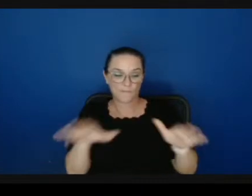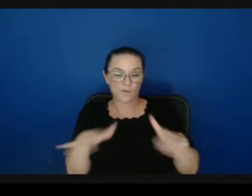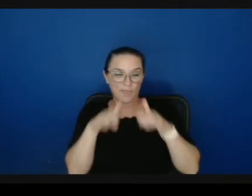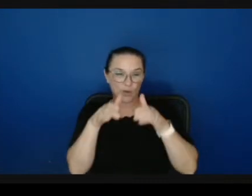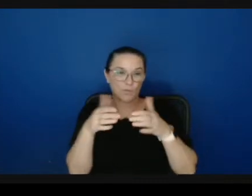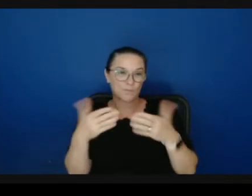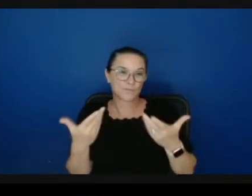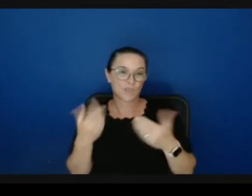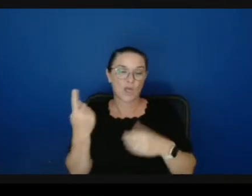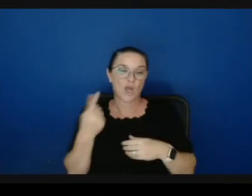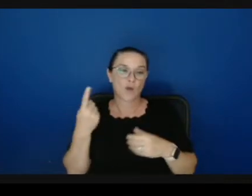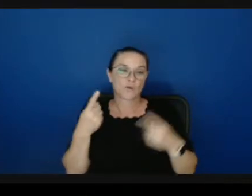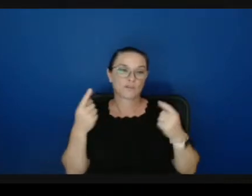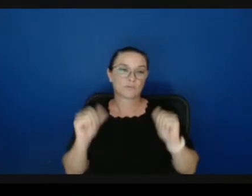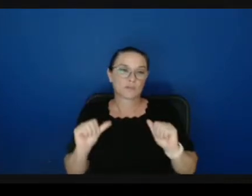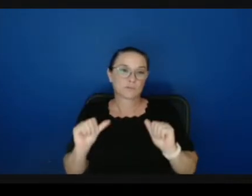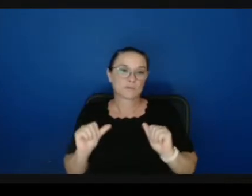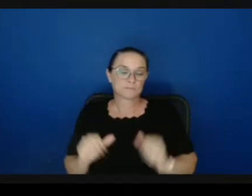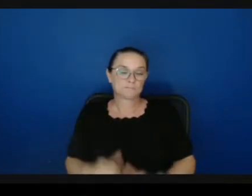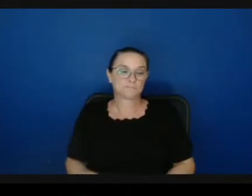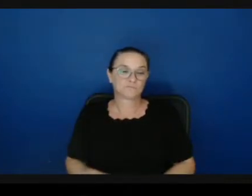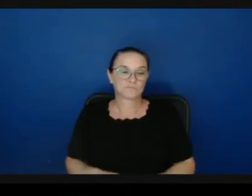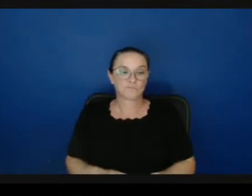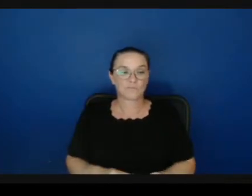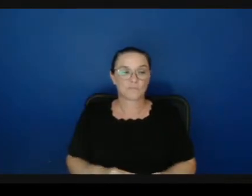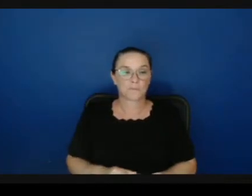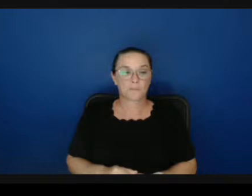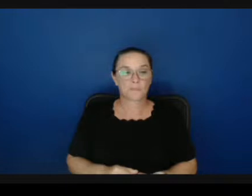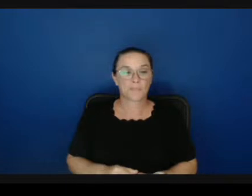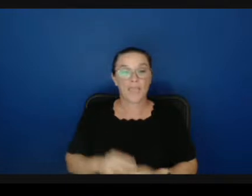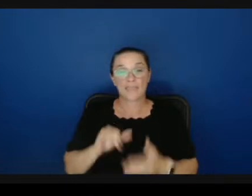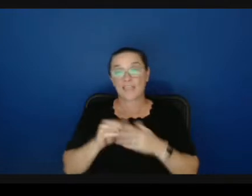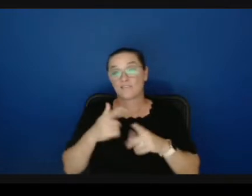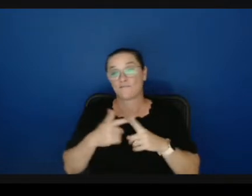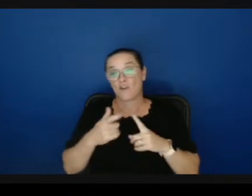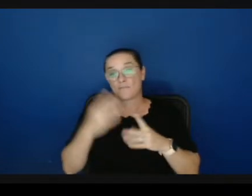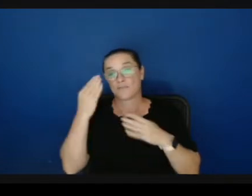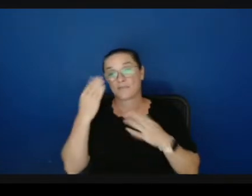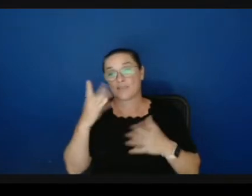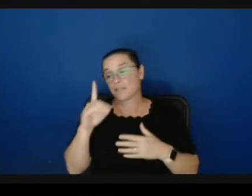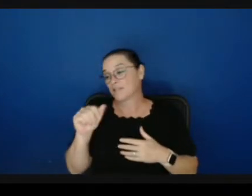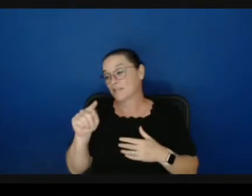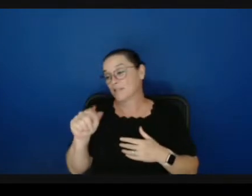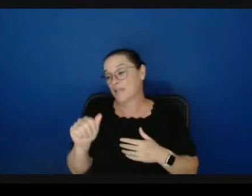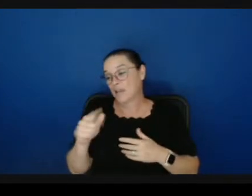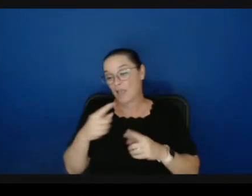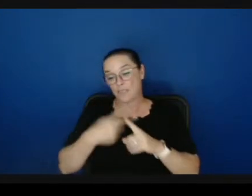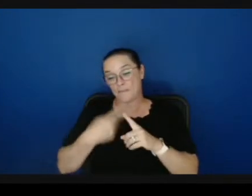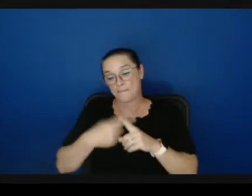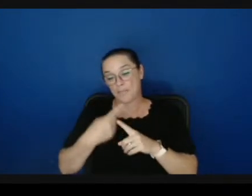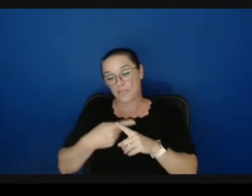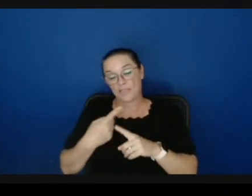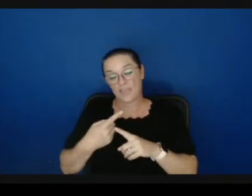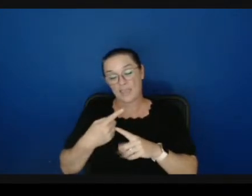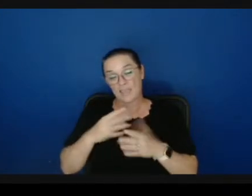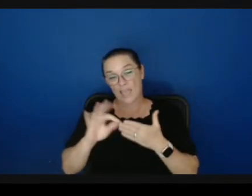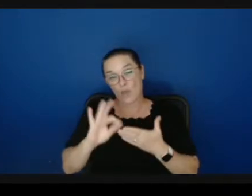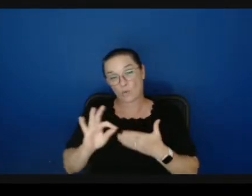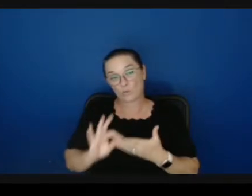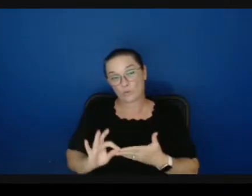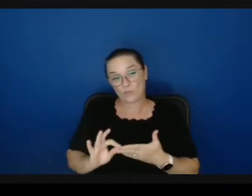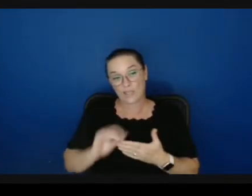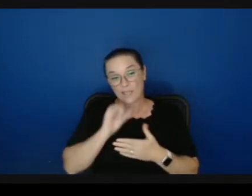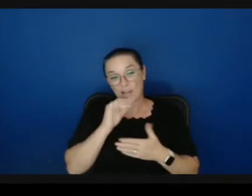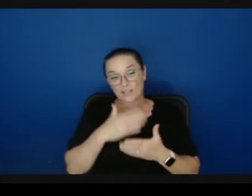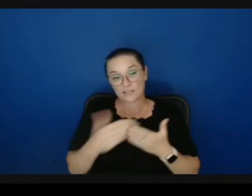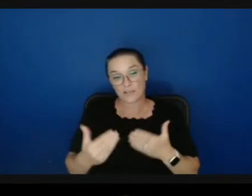there's always that. Yeah, that's what I want to explain. That's coming from the data, right? From the data, like the monthly counts, like the weekly counts, right? And it's not something the USGS